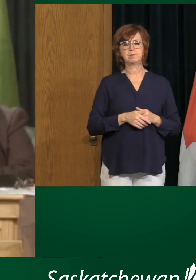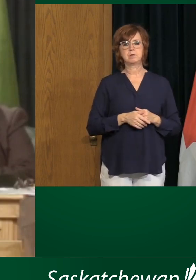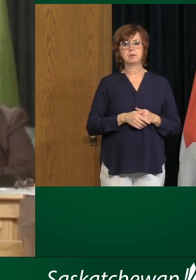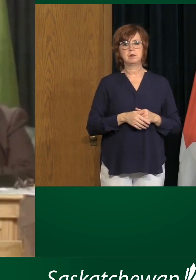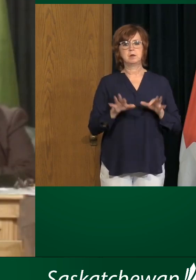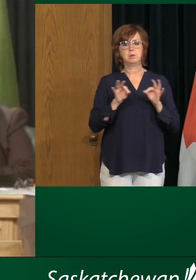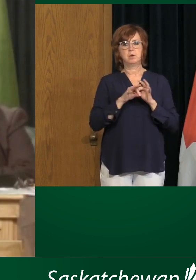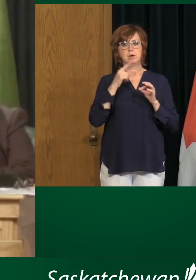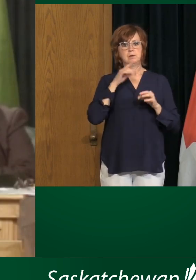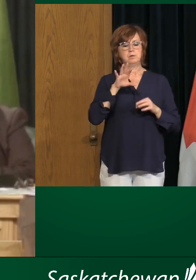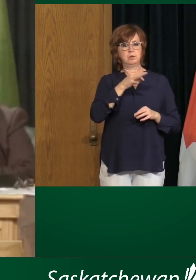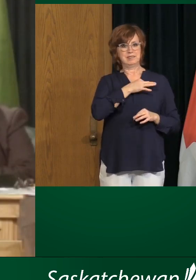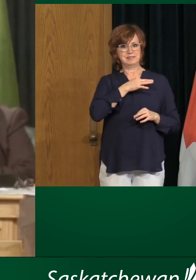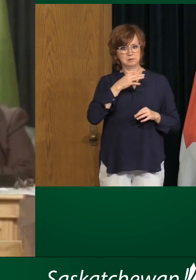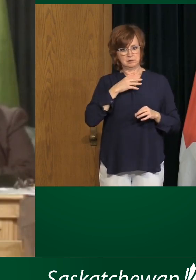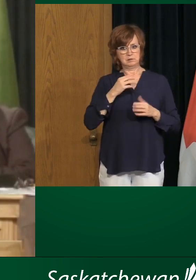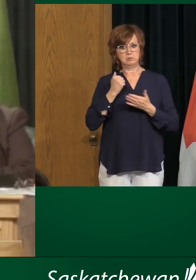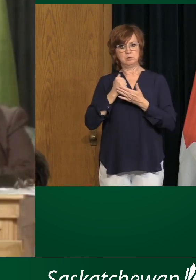Can